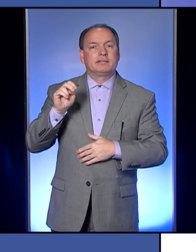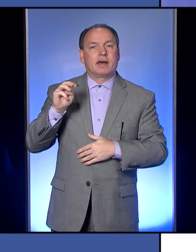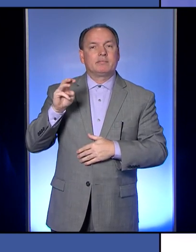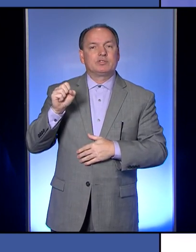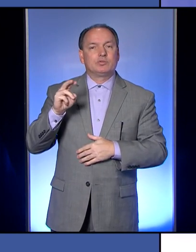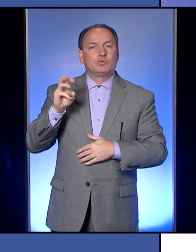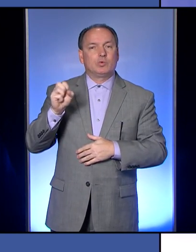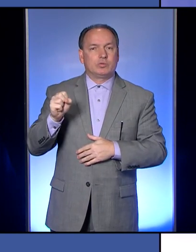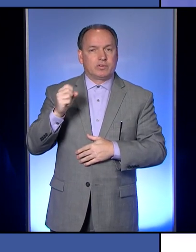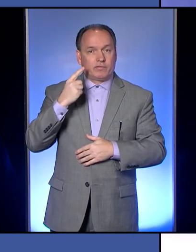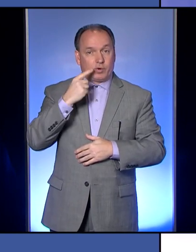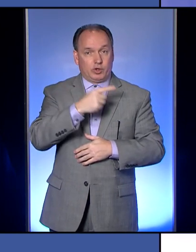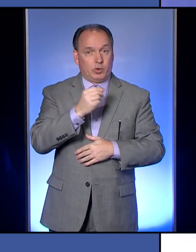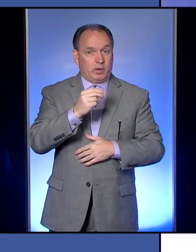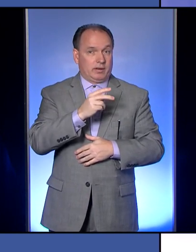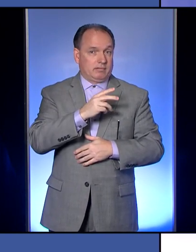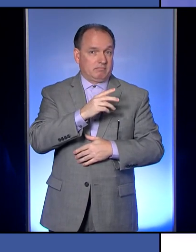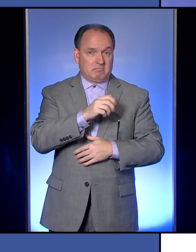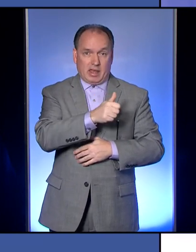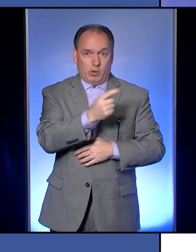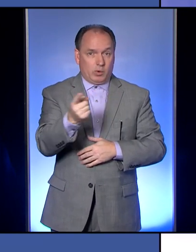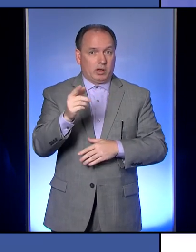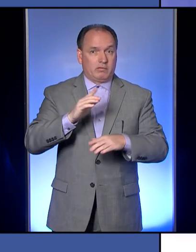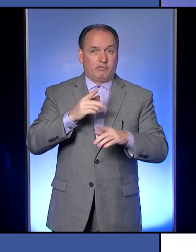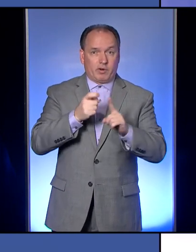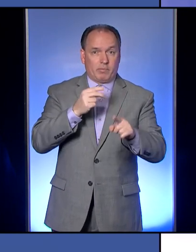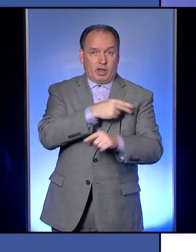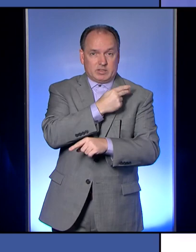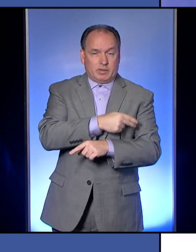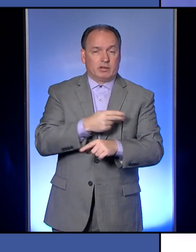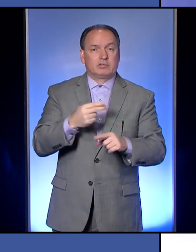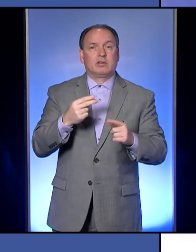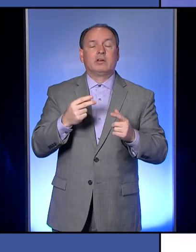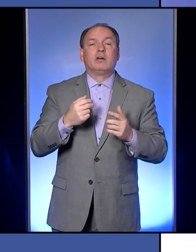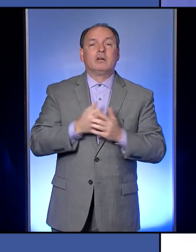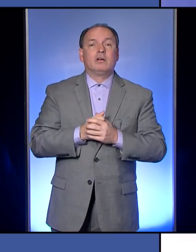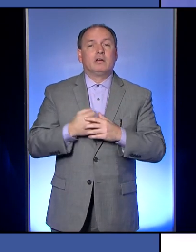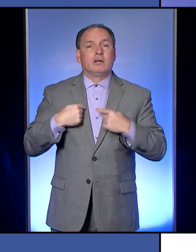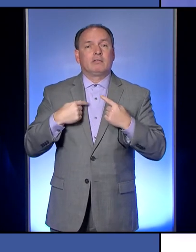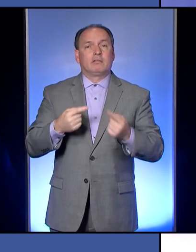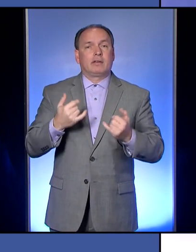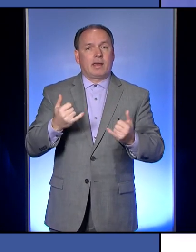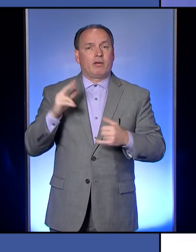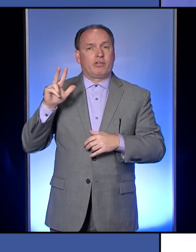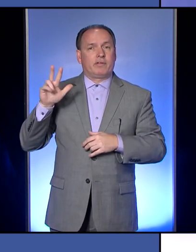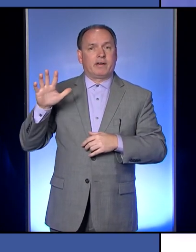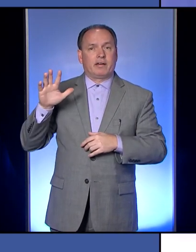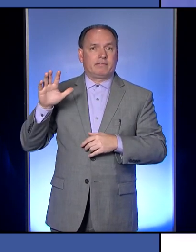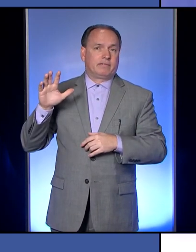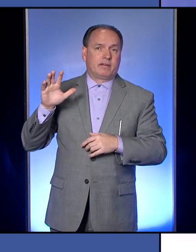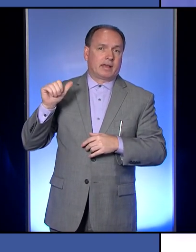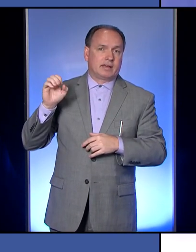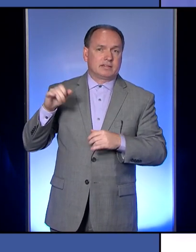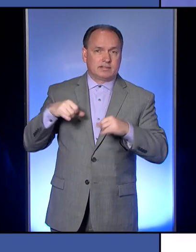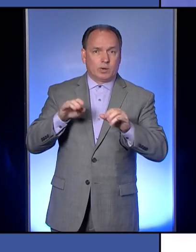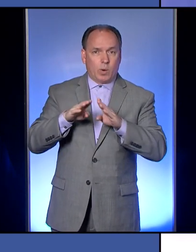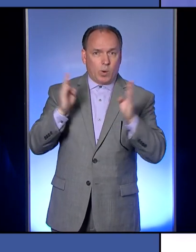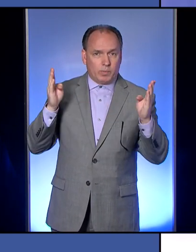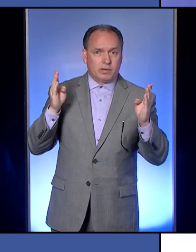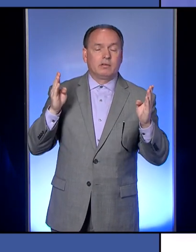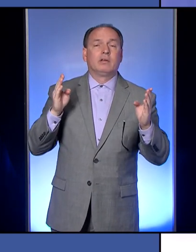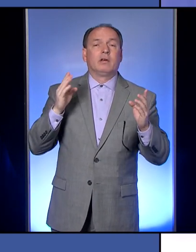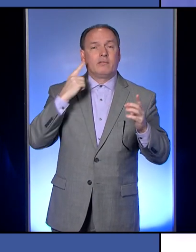you and for the folks from the hospitals. Are with 35 cases now, still nobody hospitalized out of the Erie County